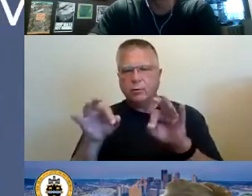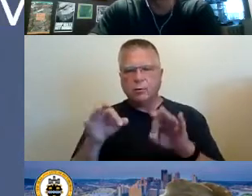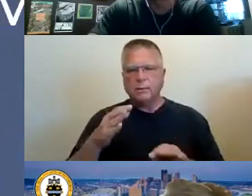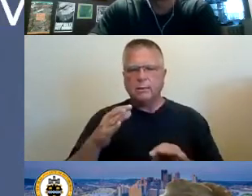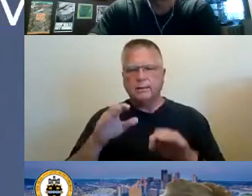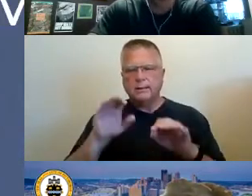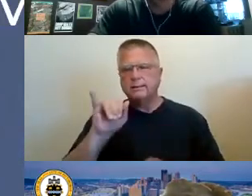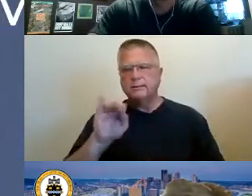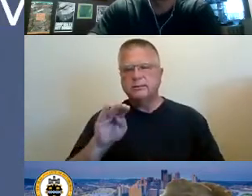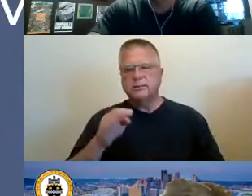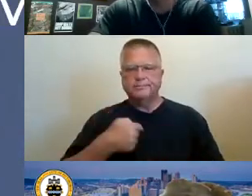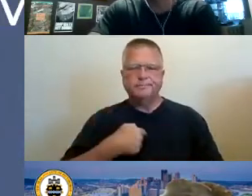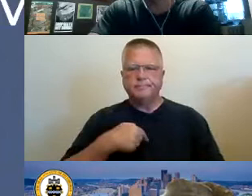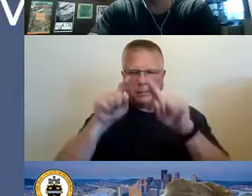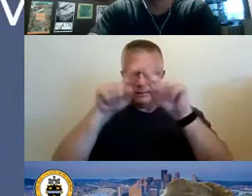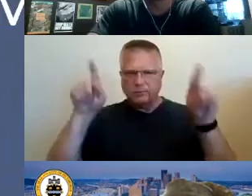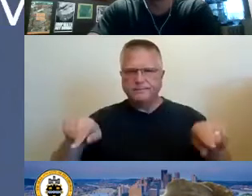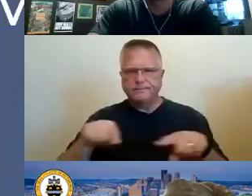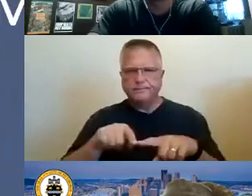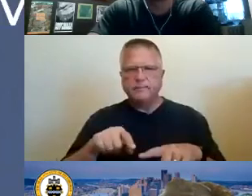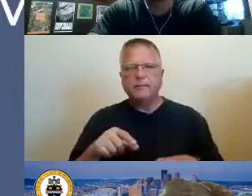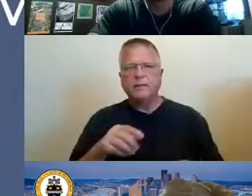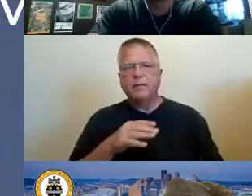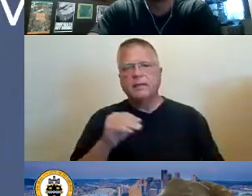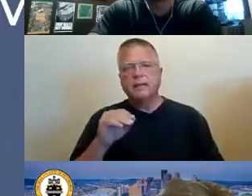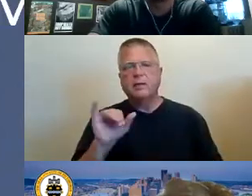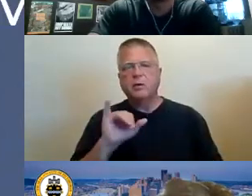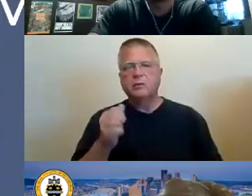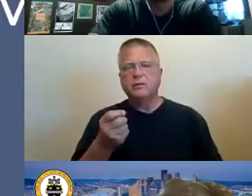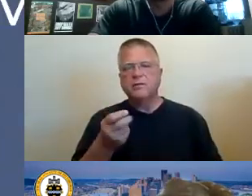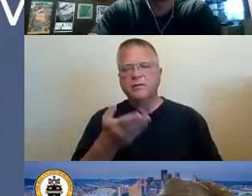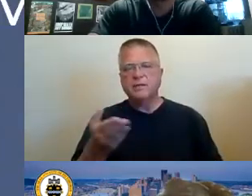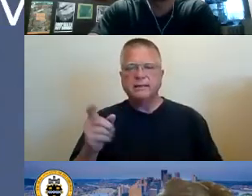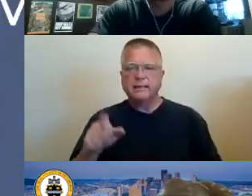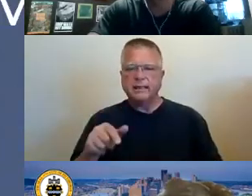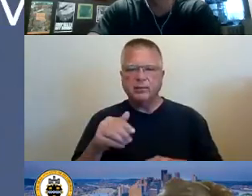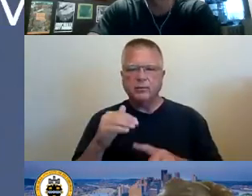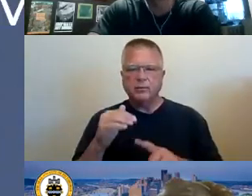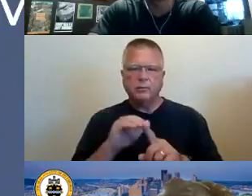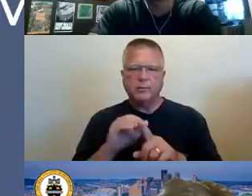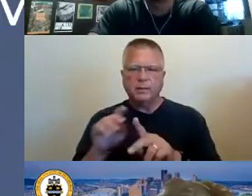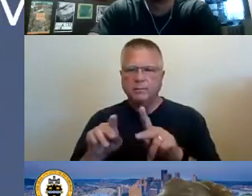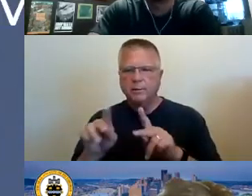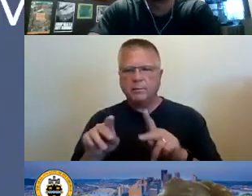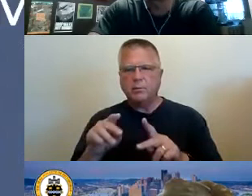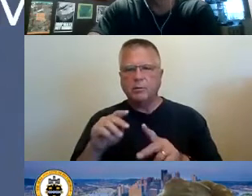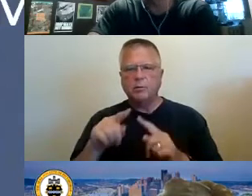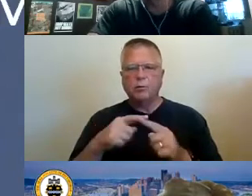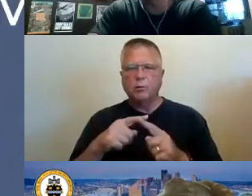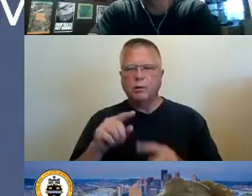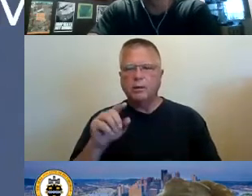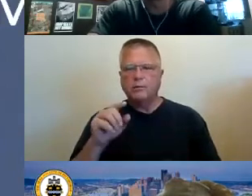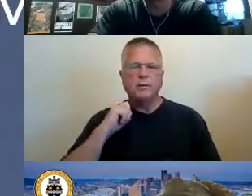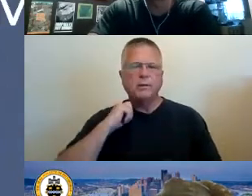screen. And if you're new to Zoom, there's a couple of things that I just wanted to remind you. Please remain muted. Normally,